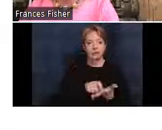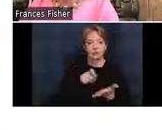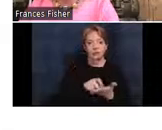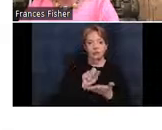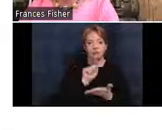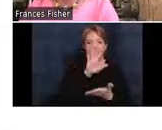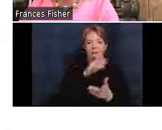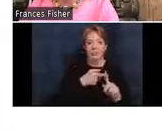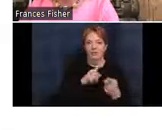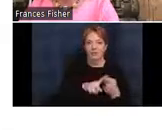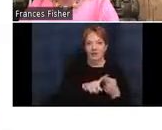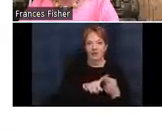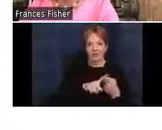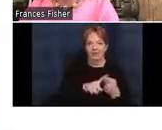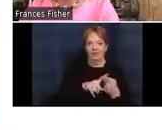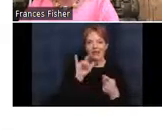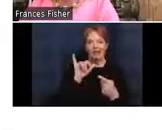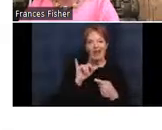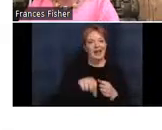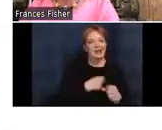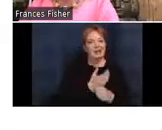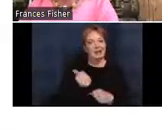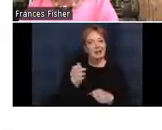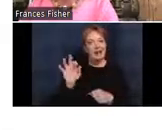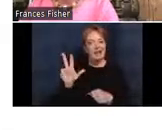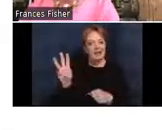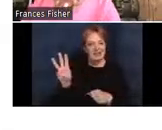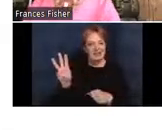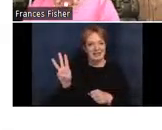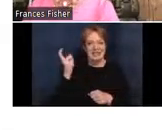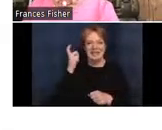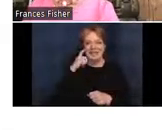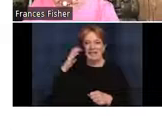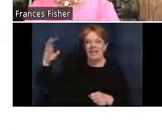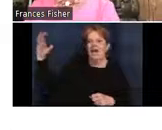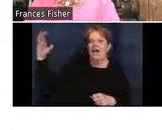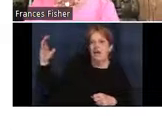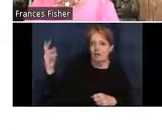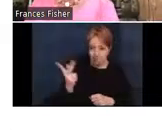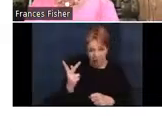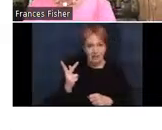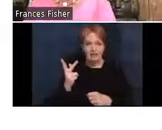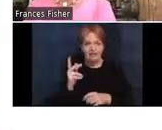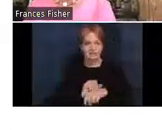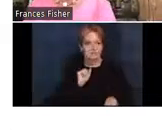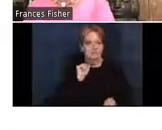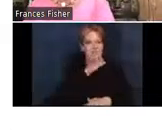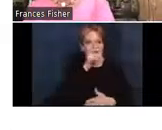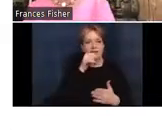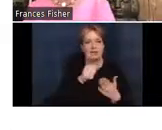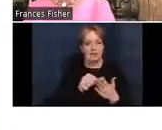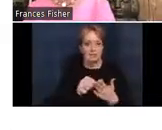in 1936, right after she had, you know, come back from this traveling fellowship. And then we see